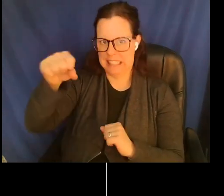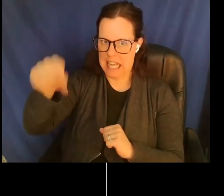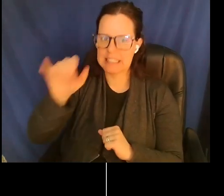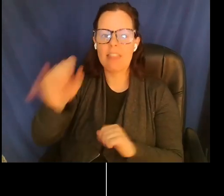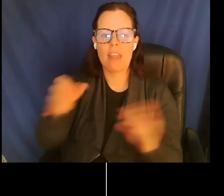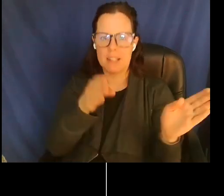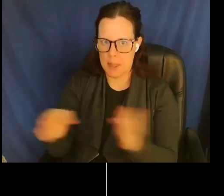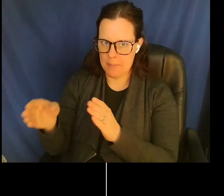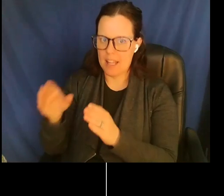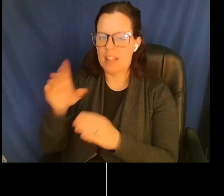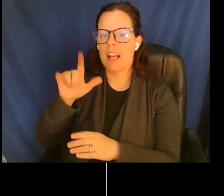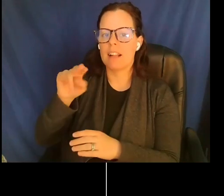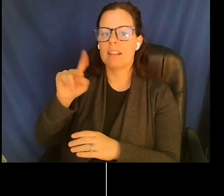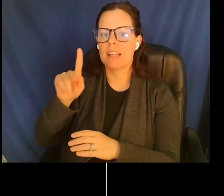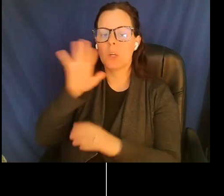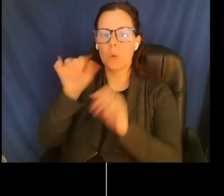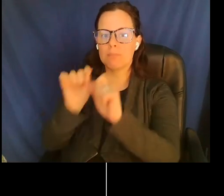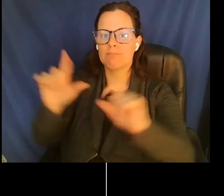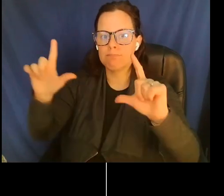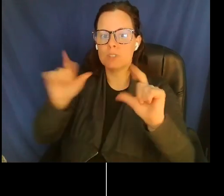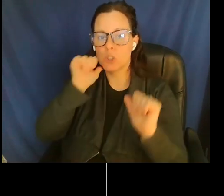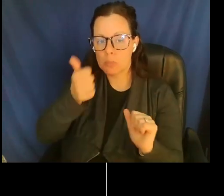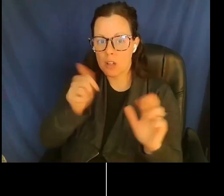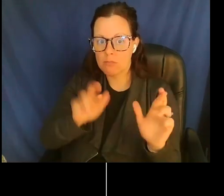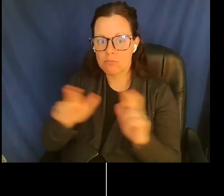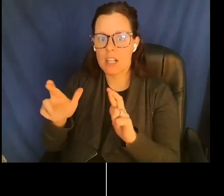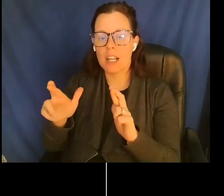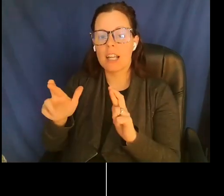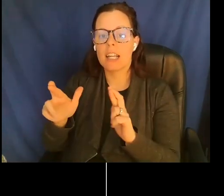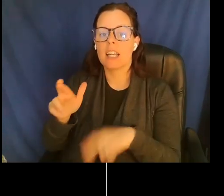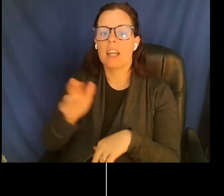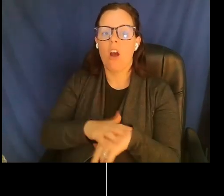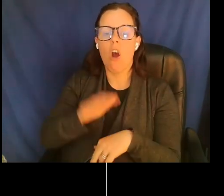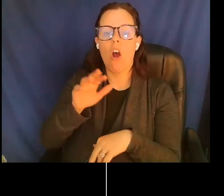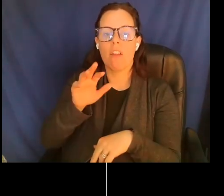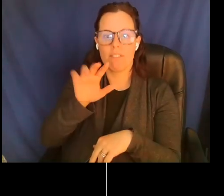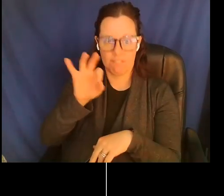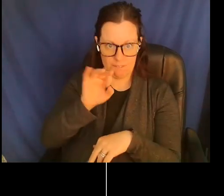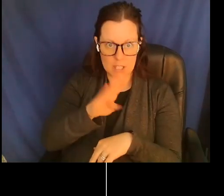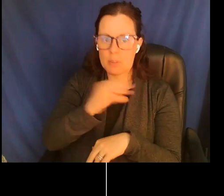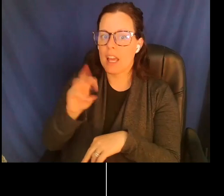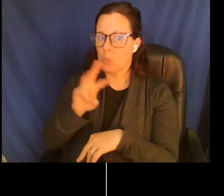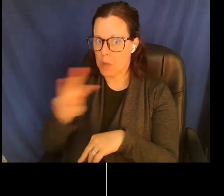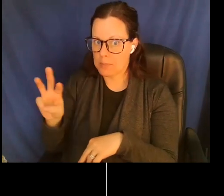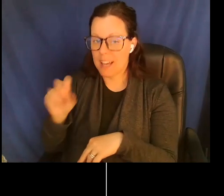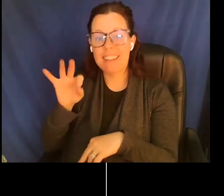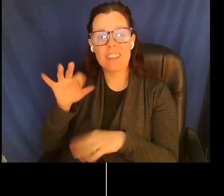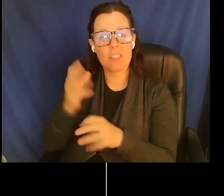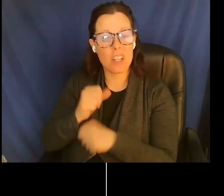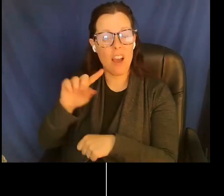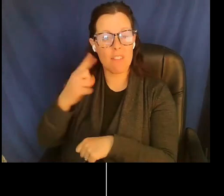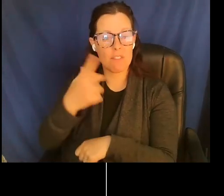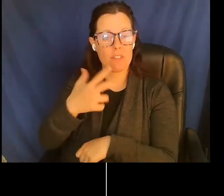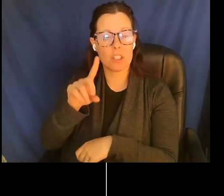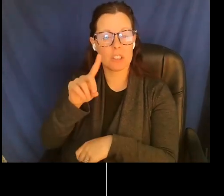That link will go live tomorrow on our website and on our Facebook page. And if you received your first dose on January